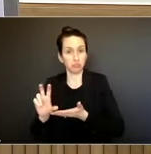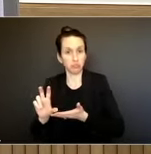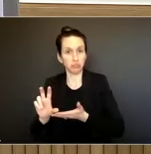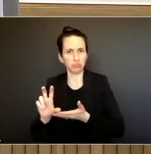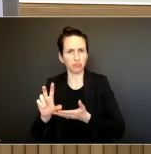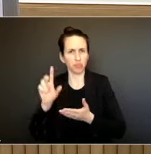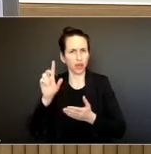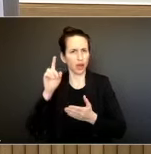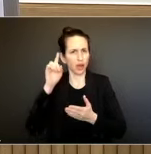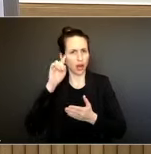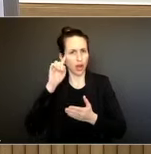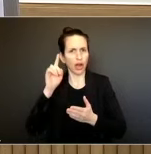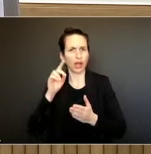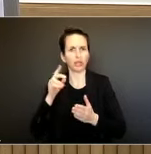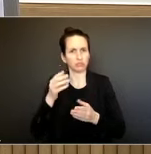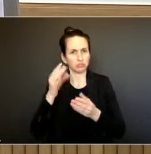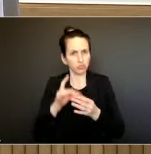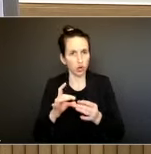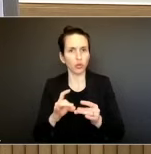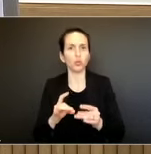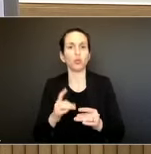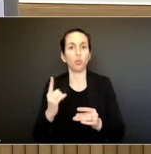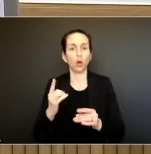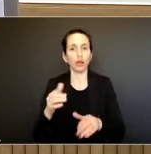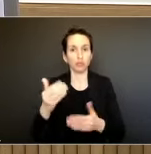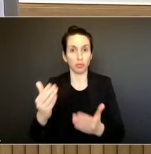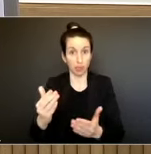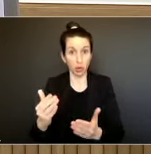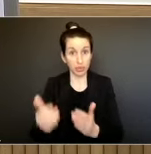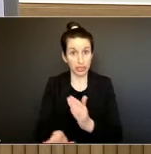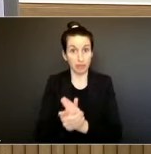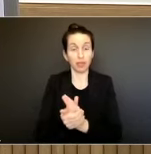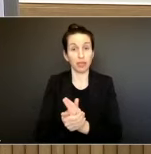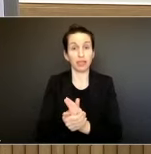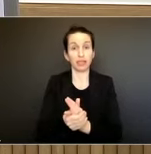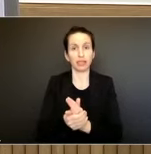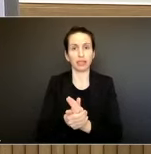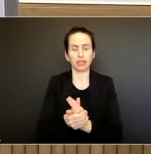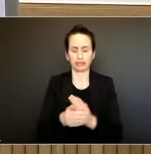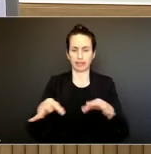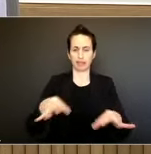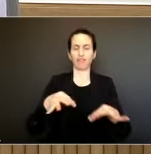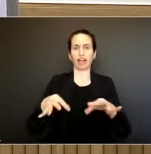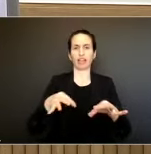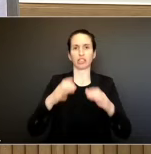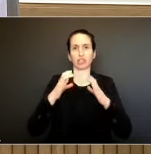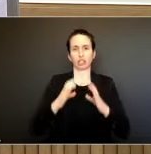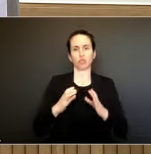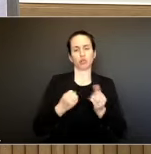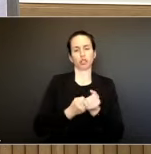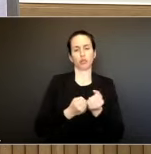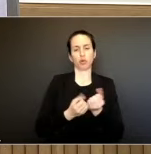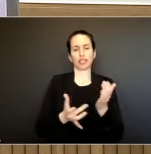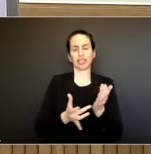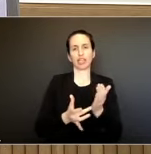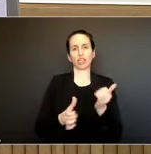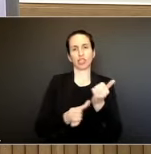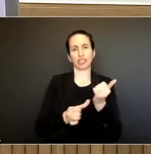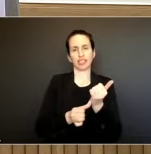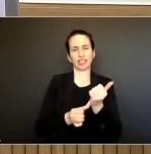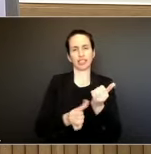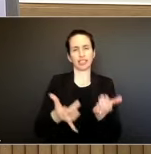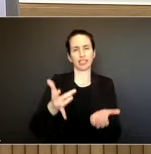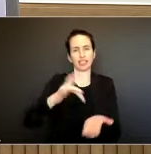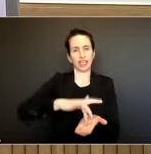Chair's office that defines Consumer Support Technical Assistance Center, and it removes the specific requirement